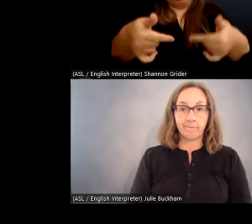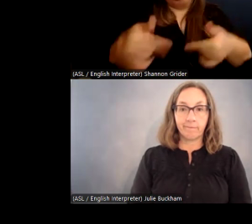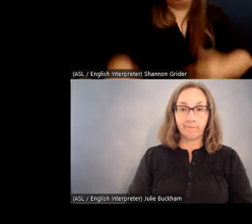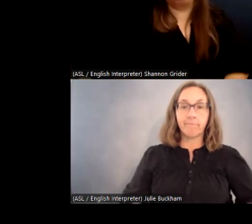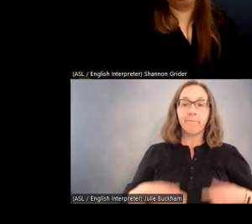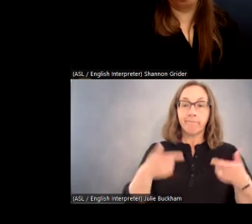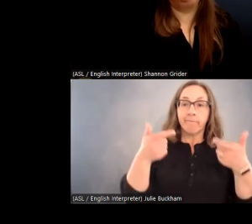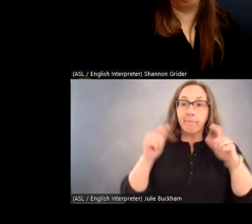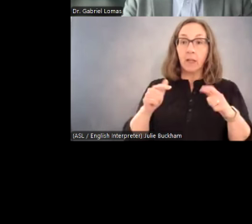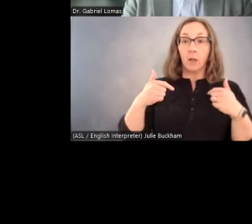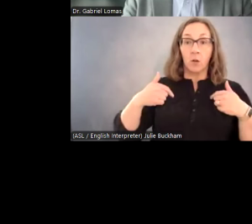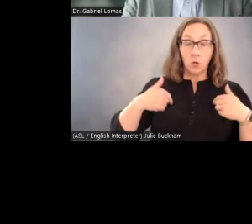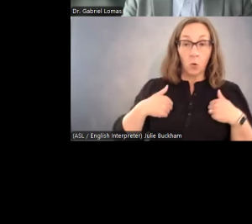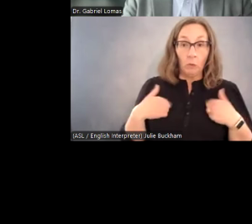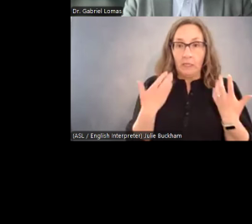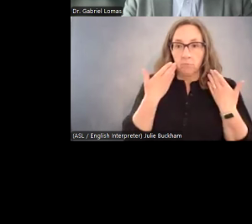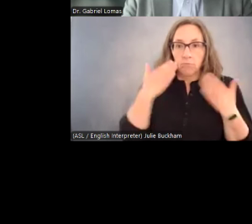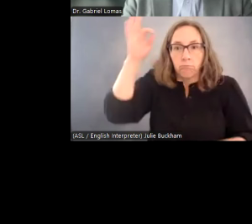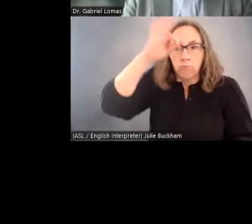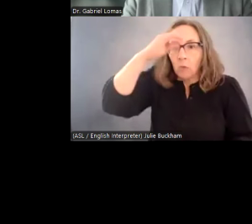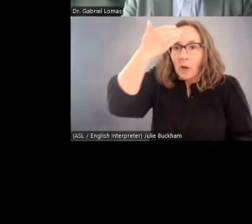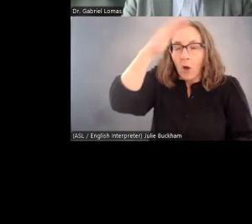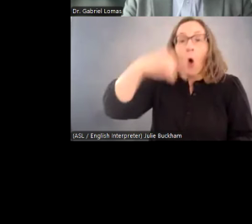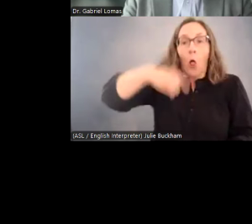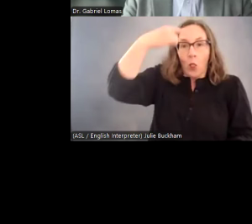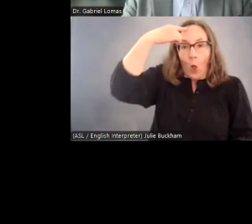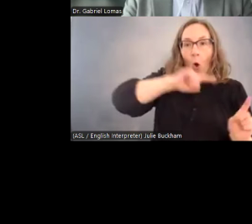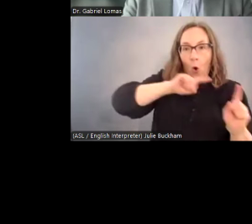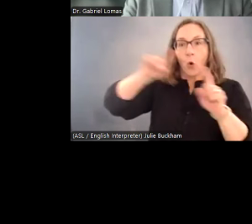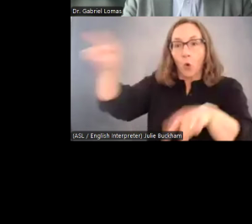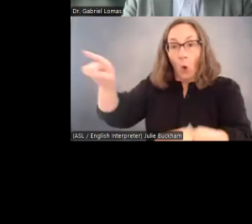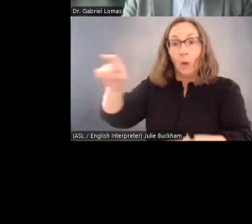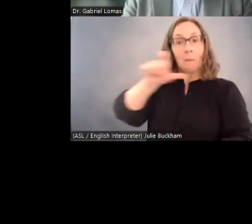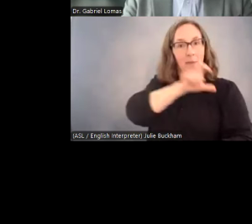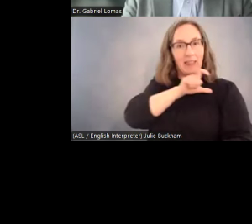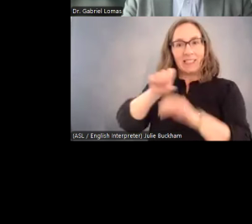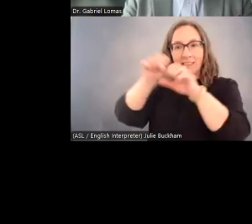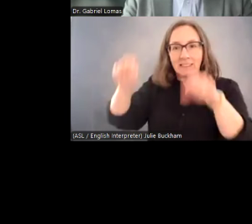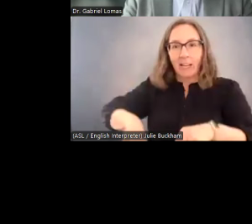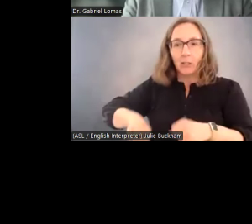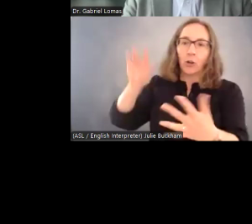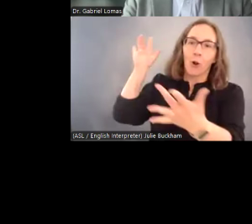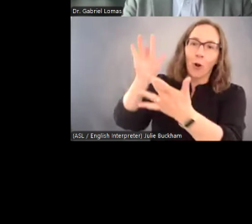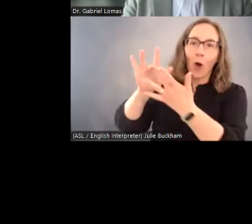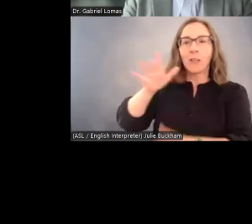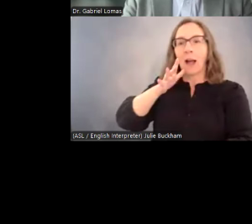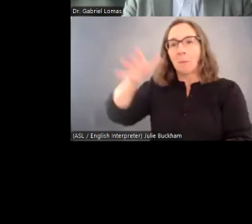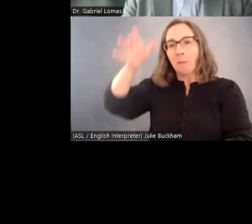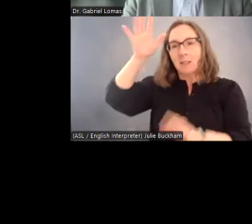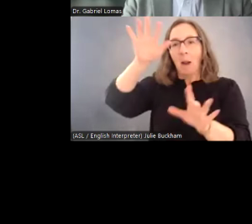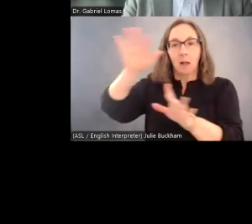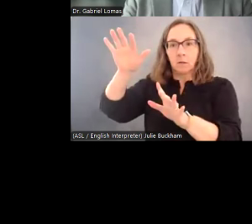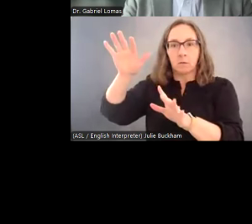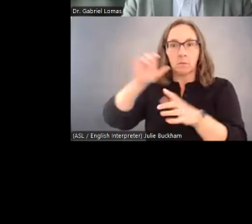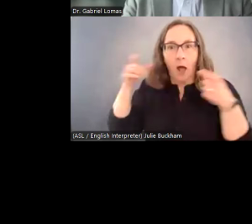the student to the police station, contacting the parent, they took him to prison. And it's actually the prison where, if you remember